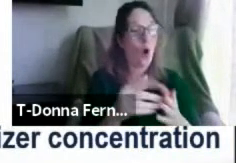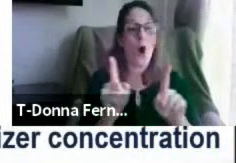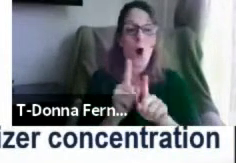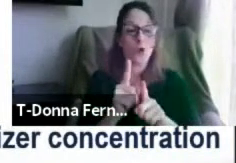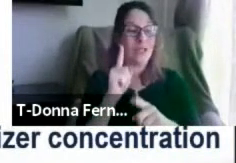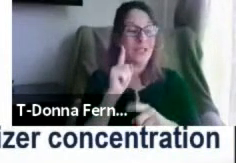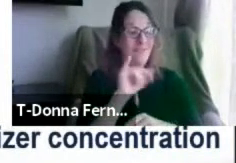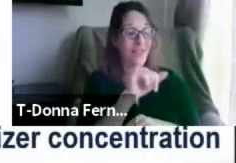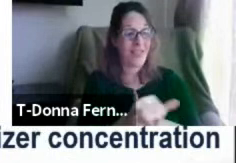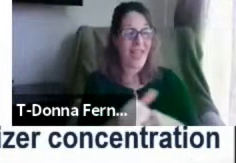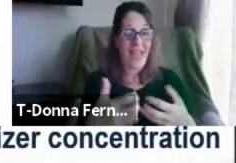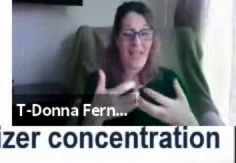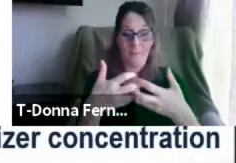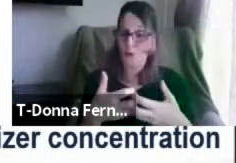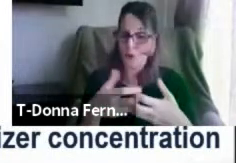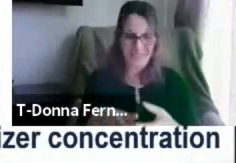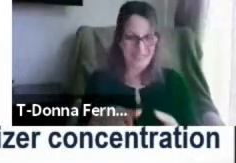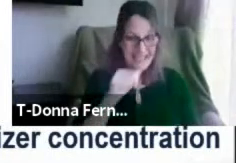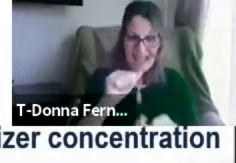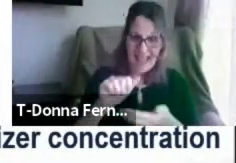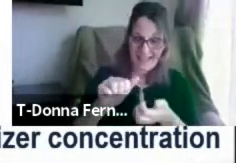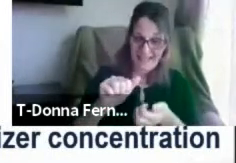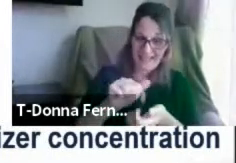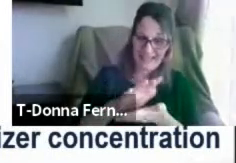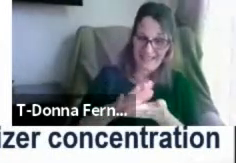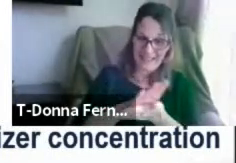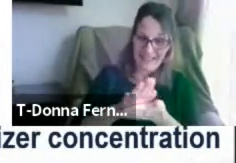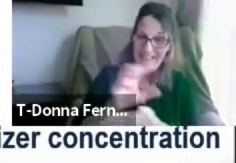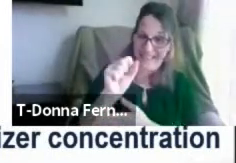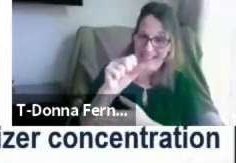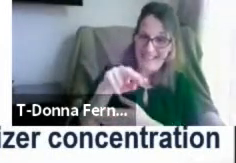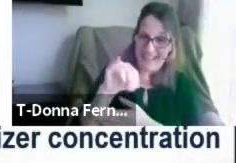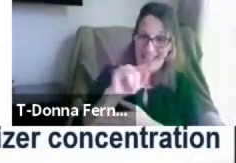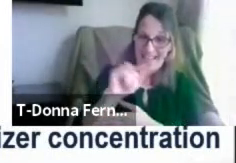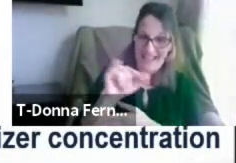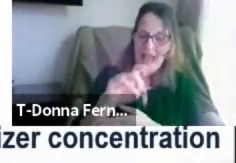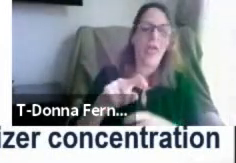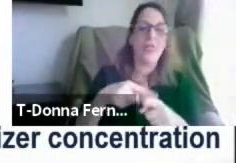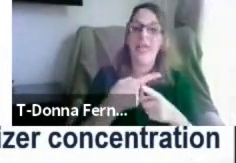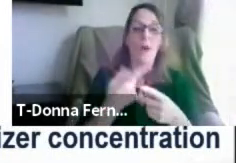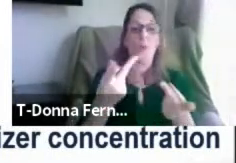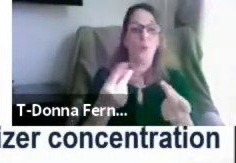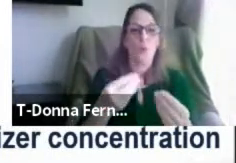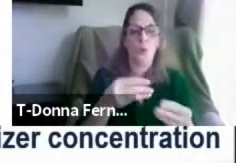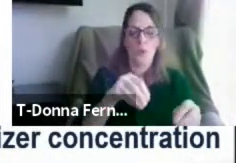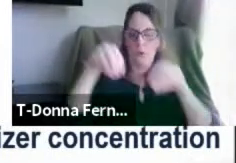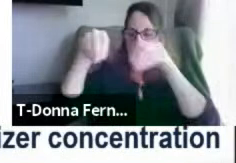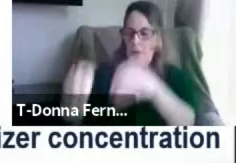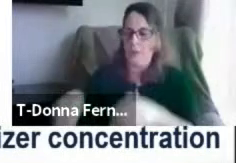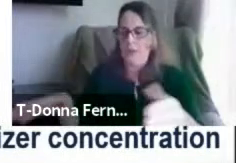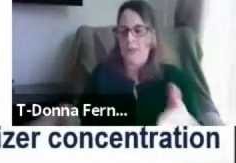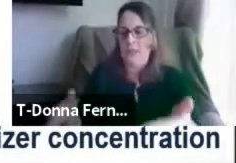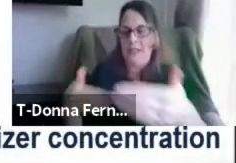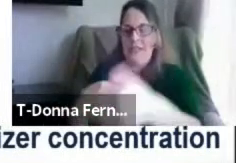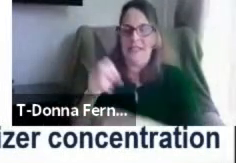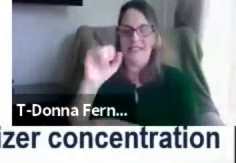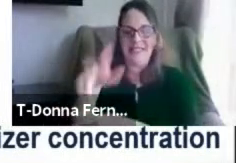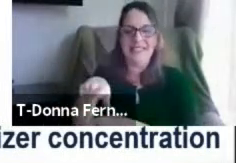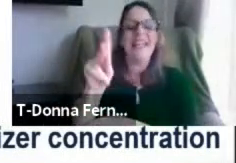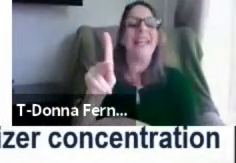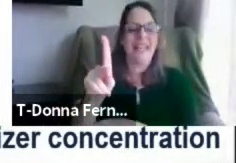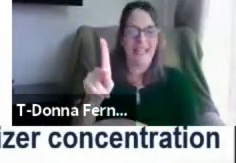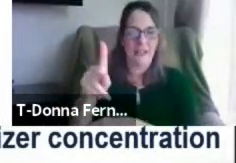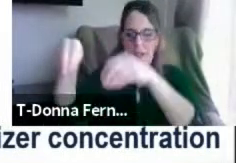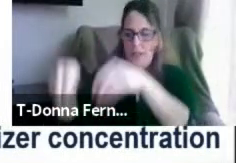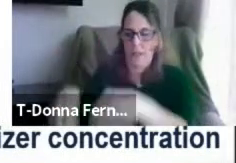machine's not sanitizing, it's important that we immerse those dishes into a sink full of sanitizer solution before they're used